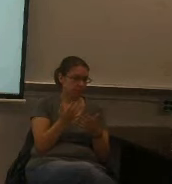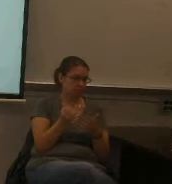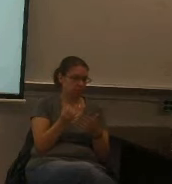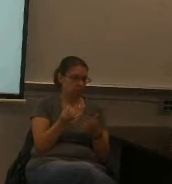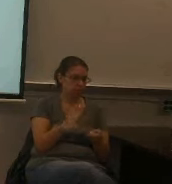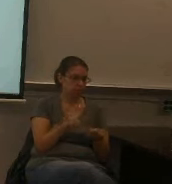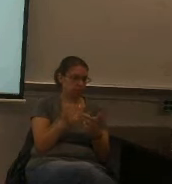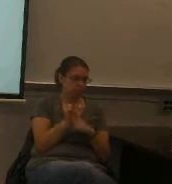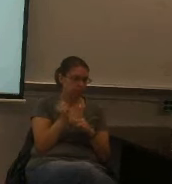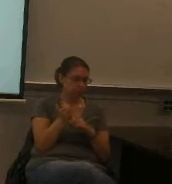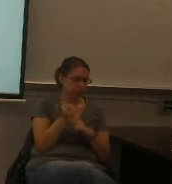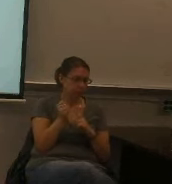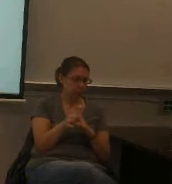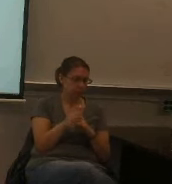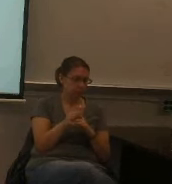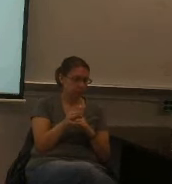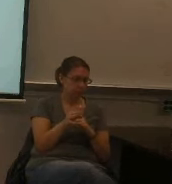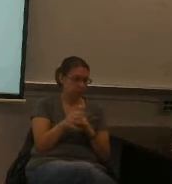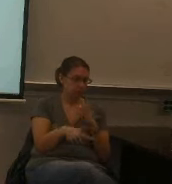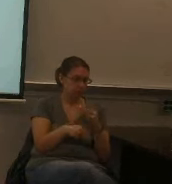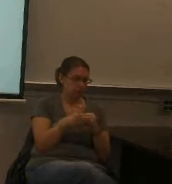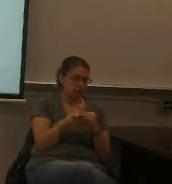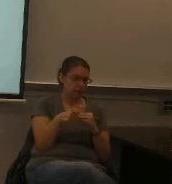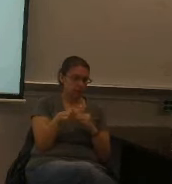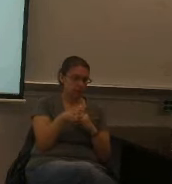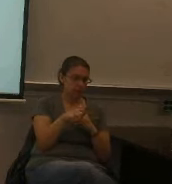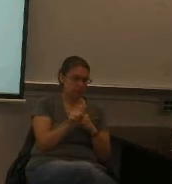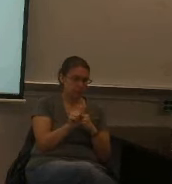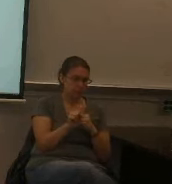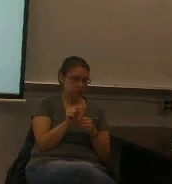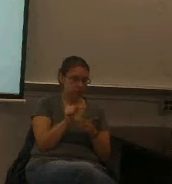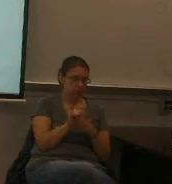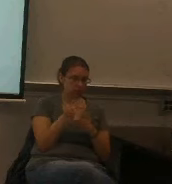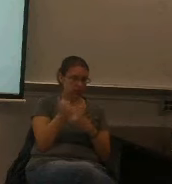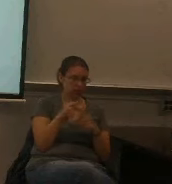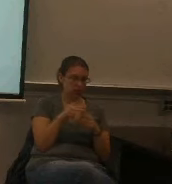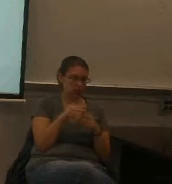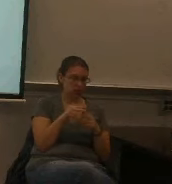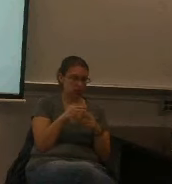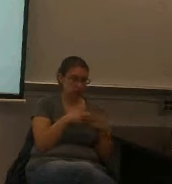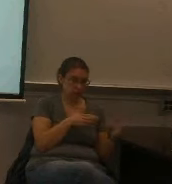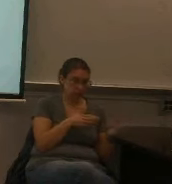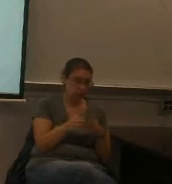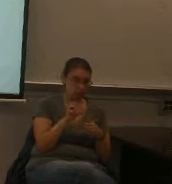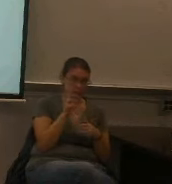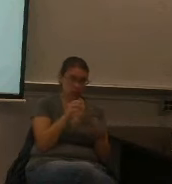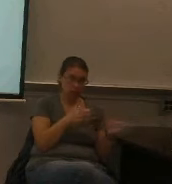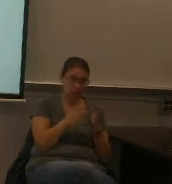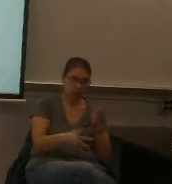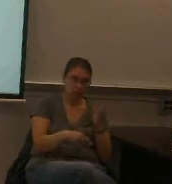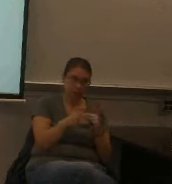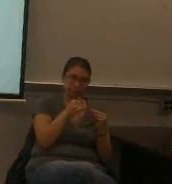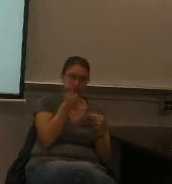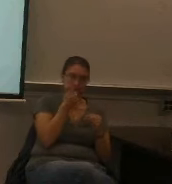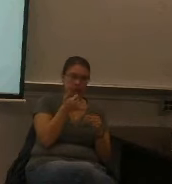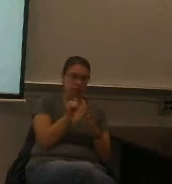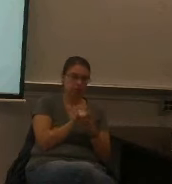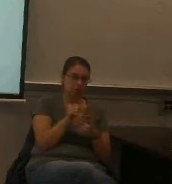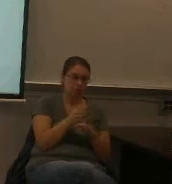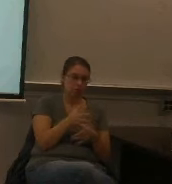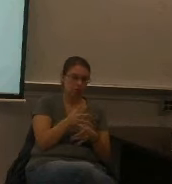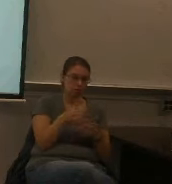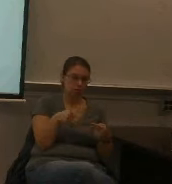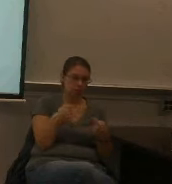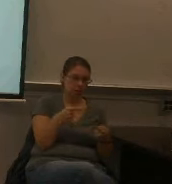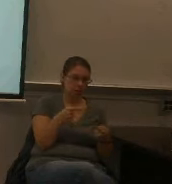so many cases of added species that were either intentionally or unintentionally added that caused